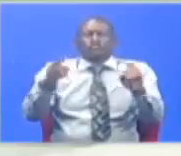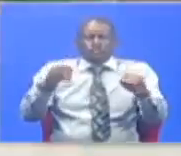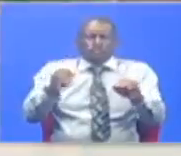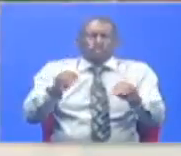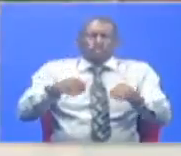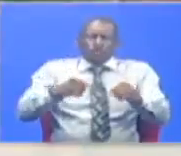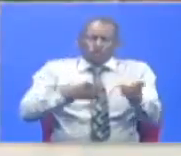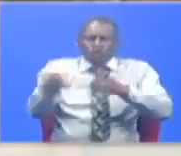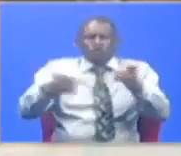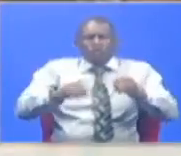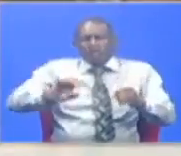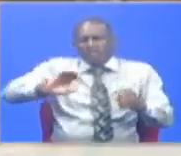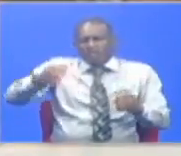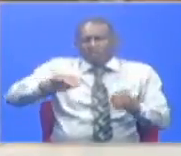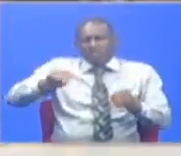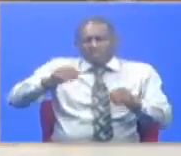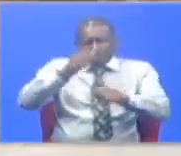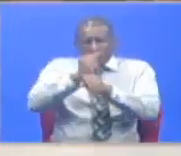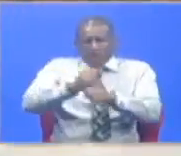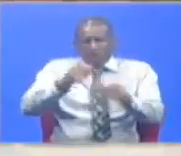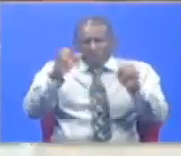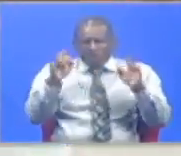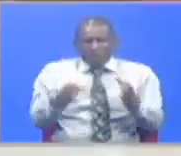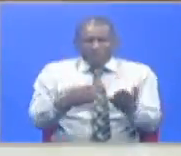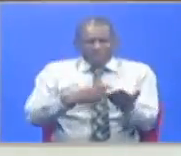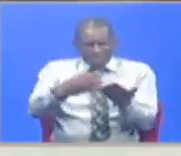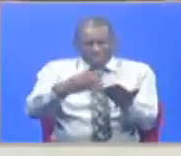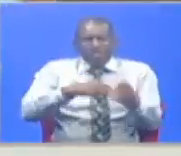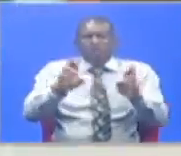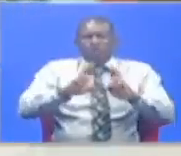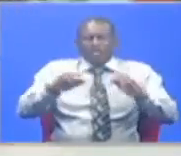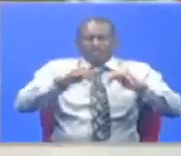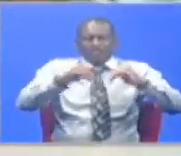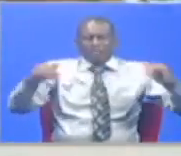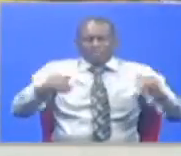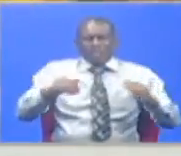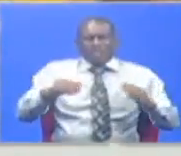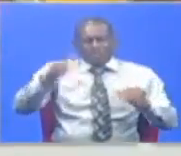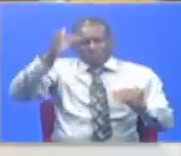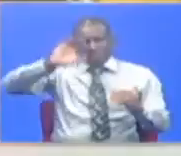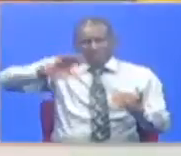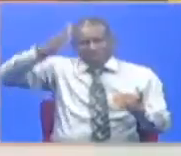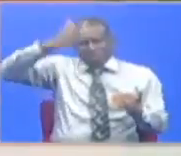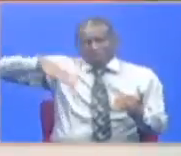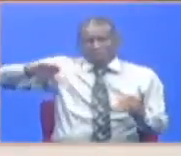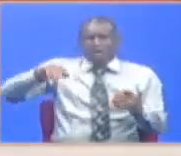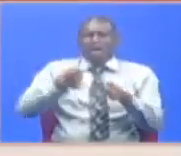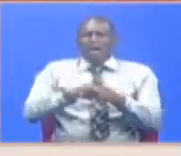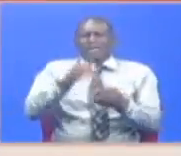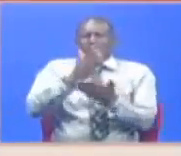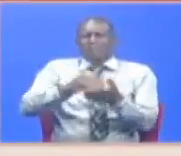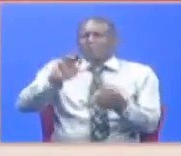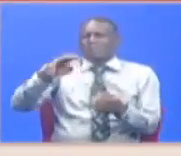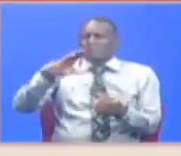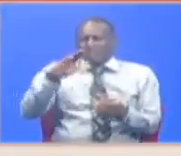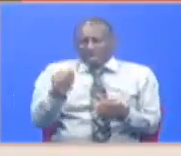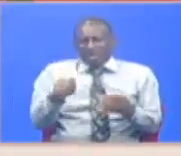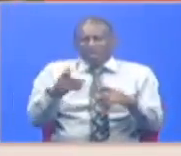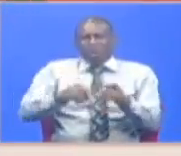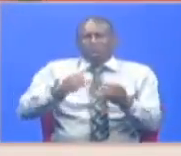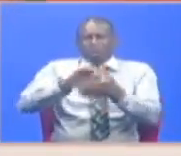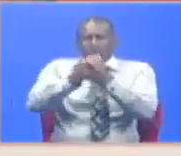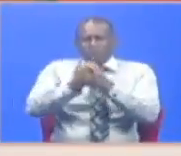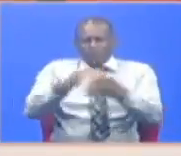county. But the motion has already split the house, with a section of MCAs from the Jubilee Party vowing to shoot it down